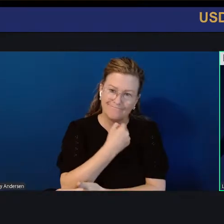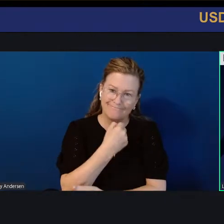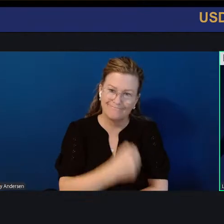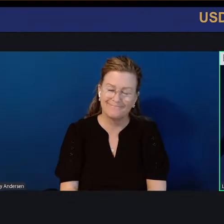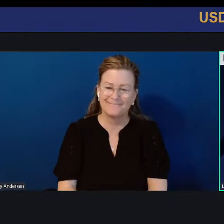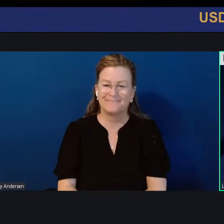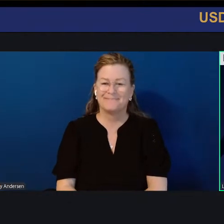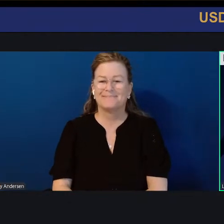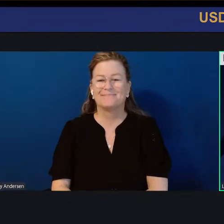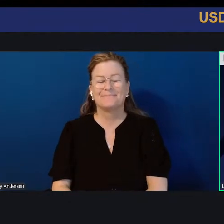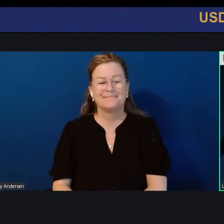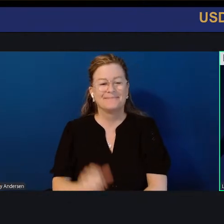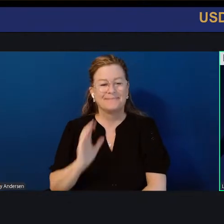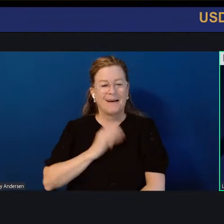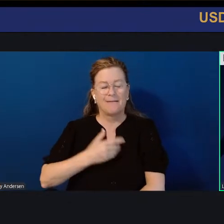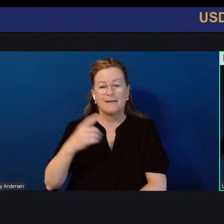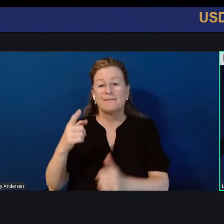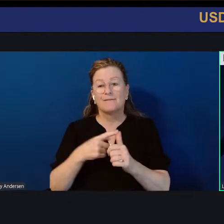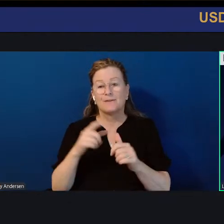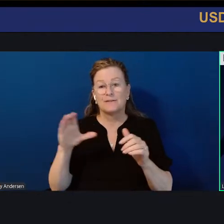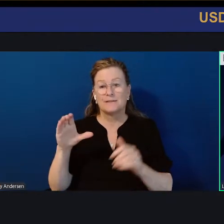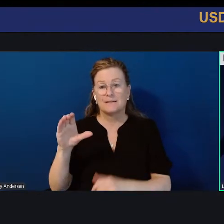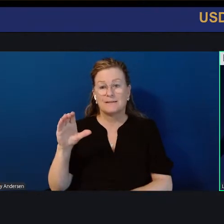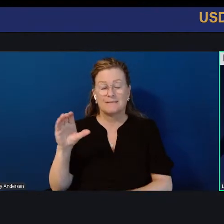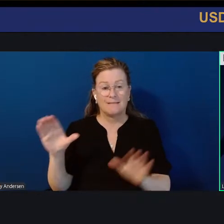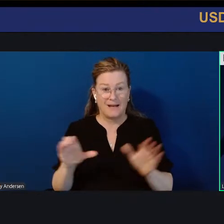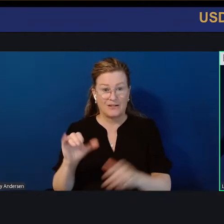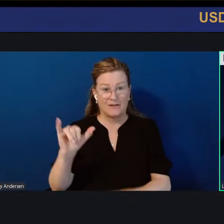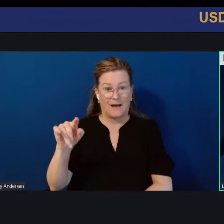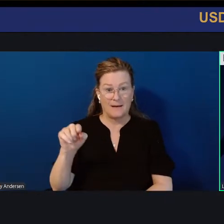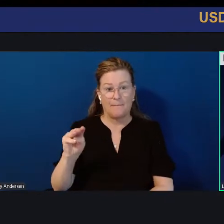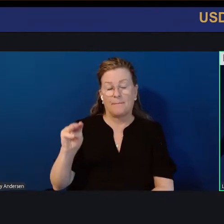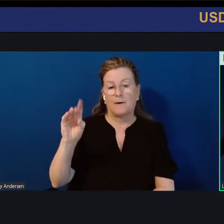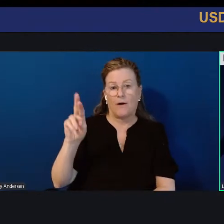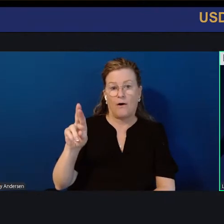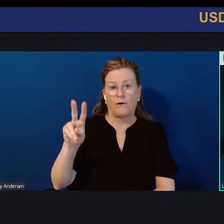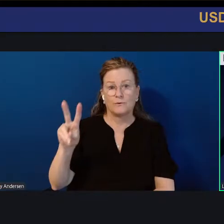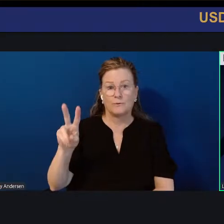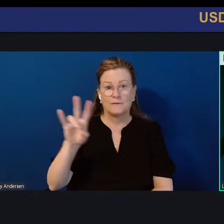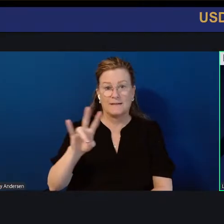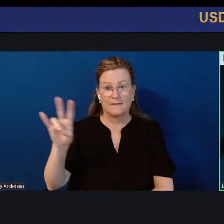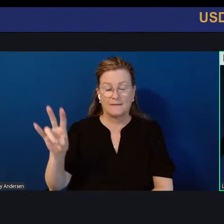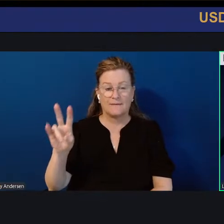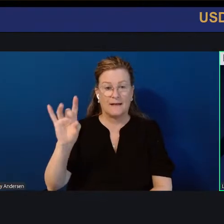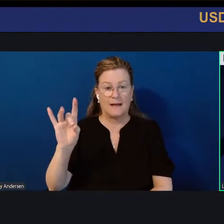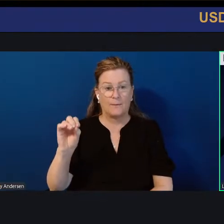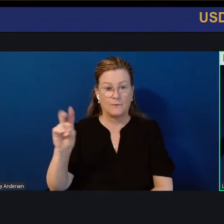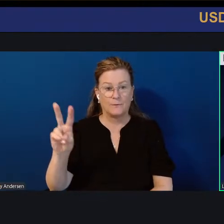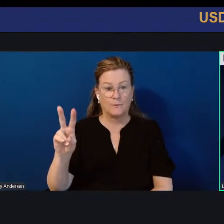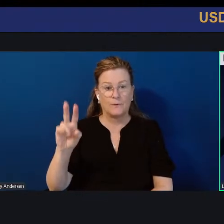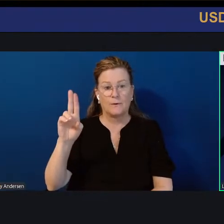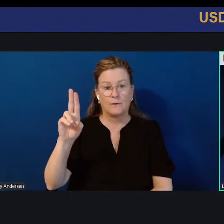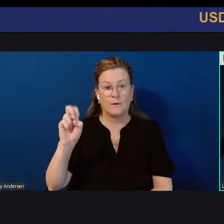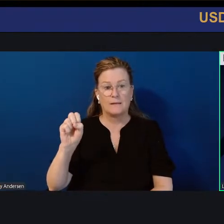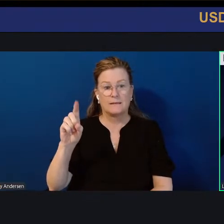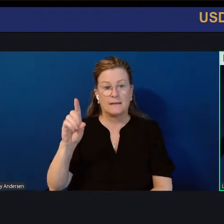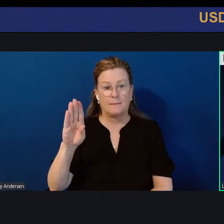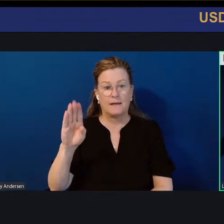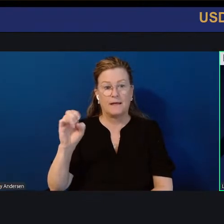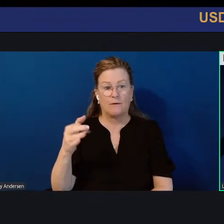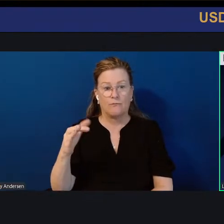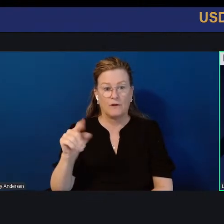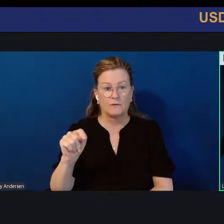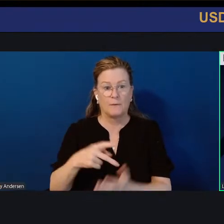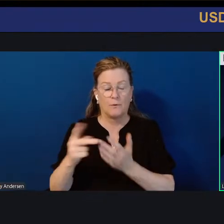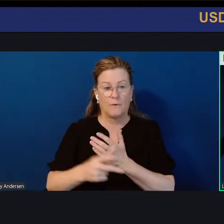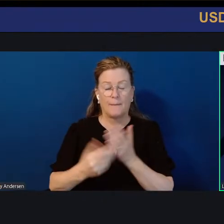So our first action item is our 277802 USDB enrichment program. This is a new